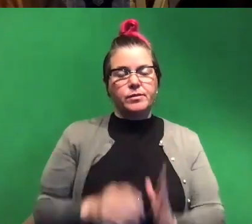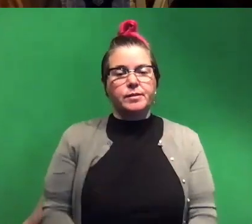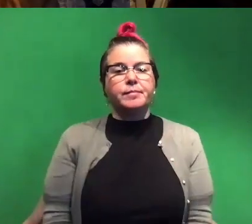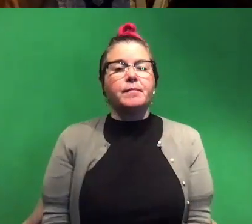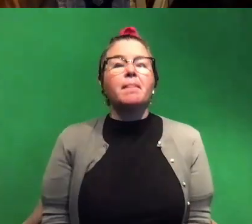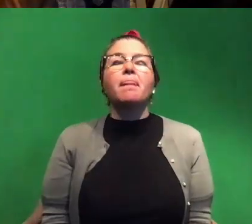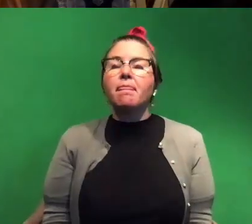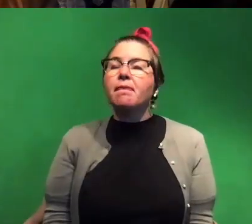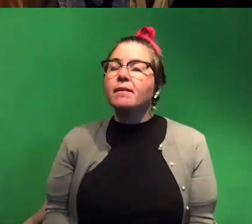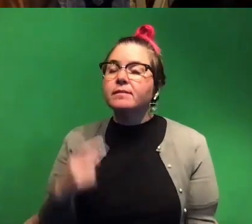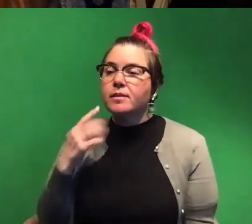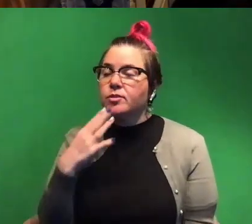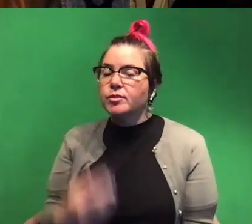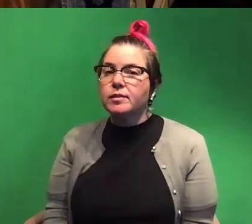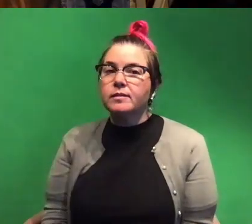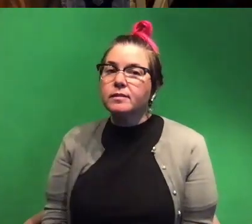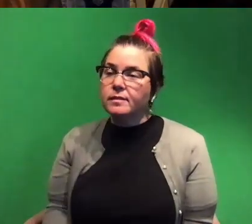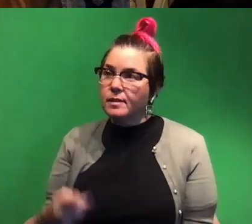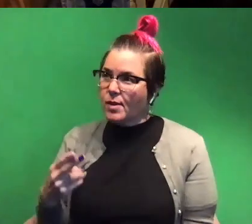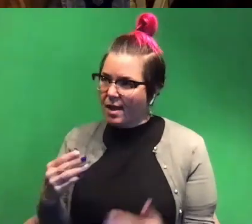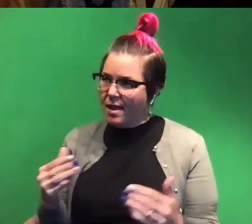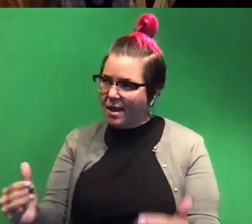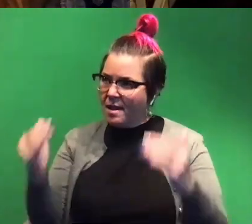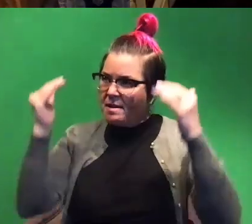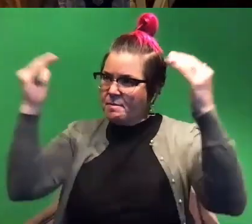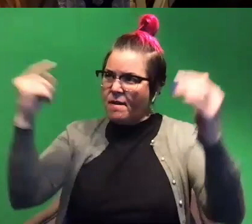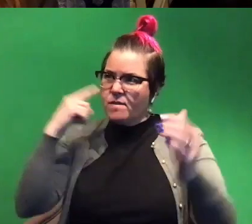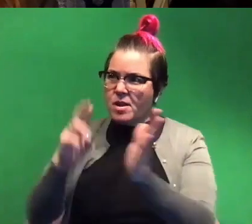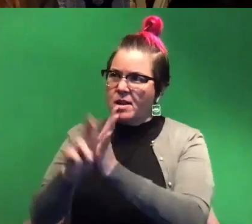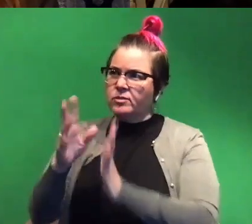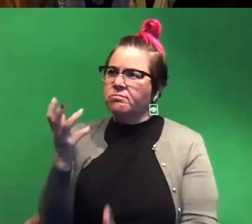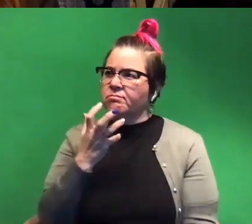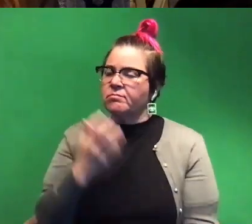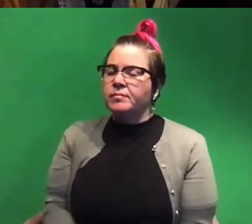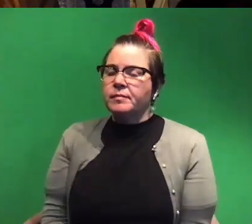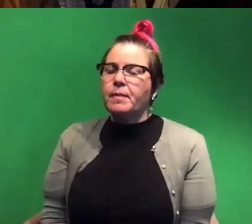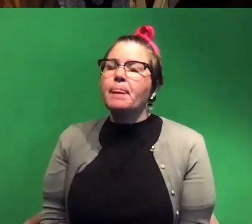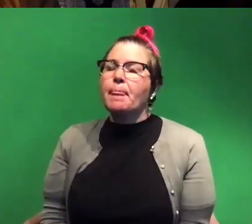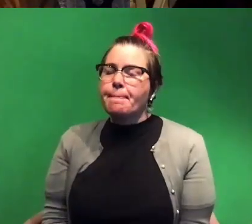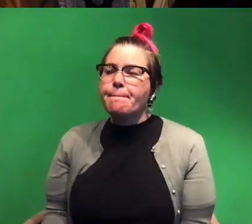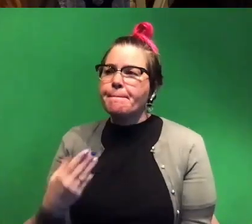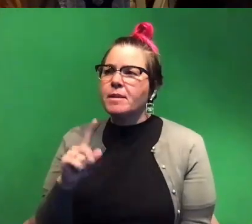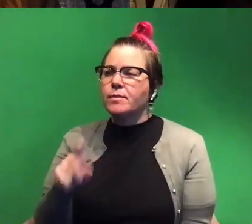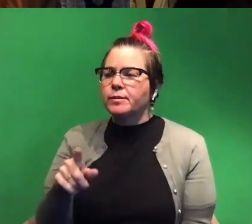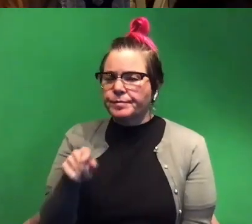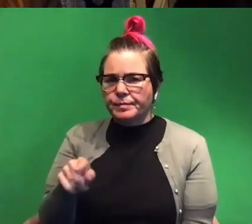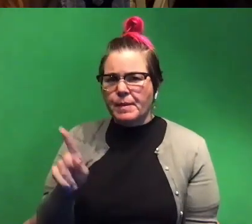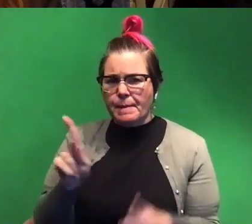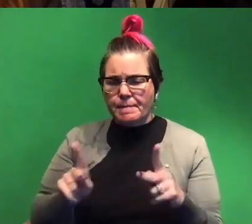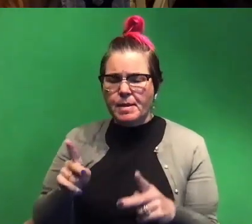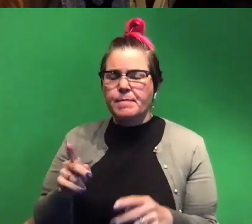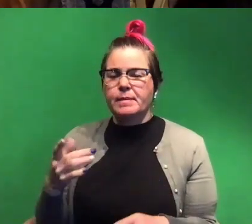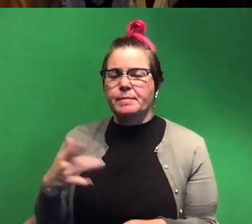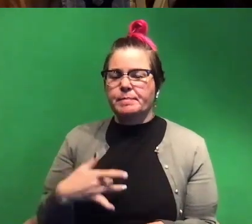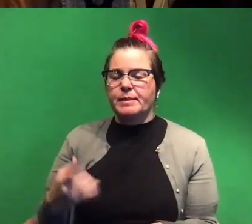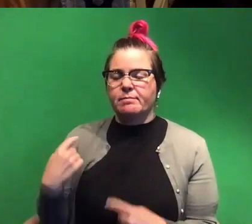Wow, sounds good. That's a high bar for people going to space. That's amazing. The next question is, when people have historically gone to the